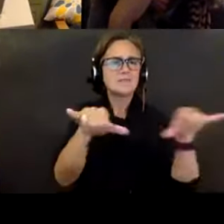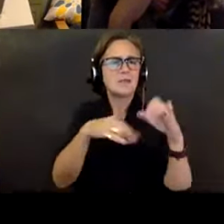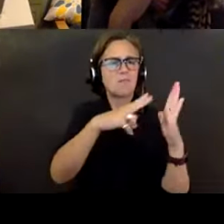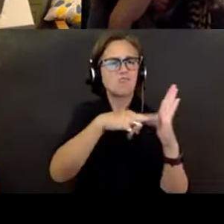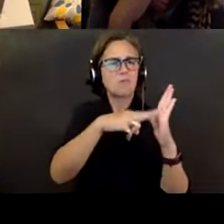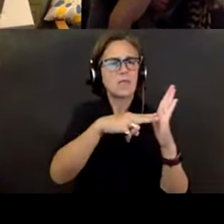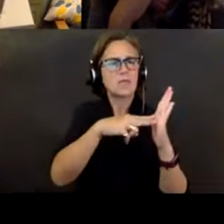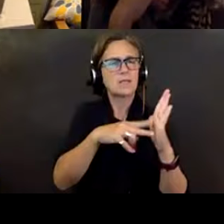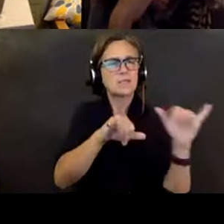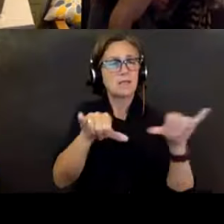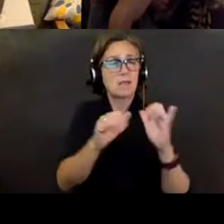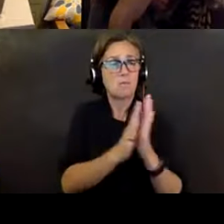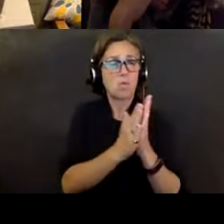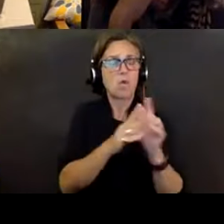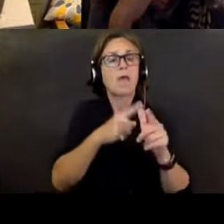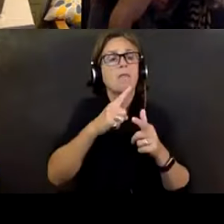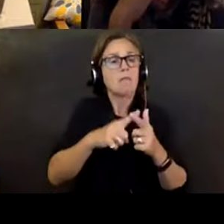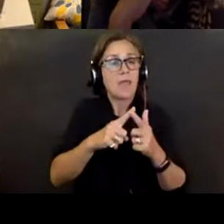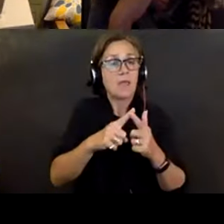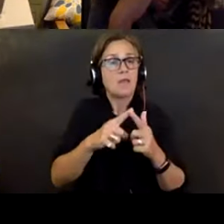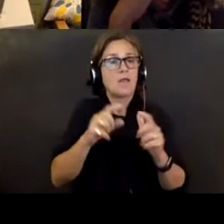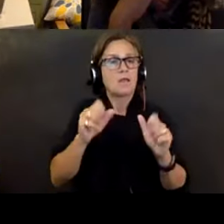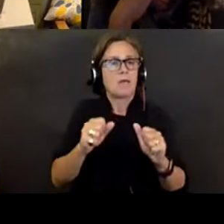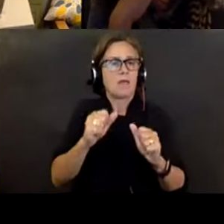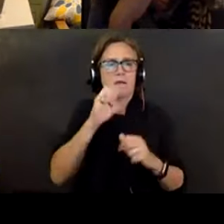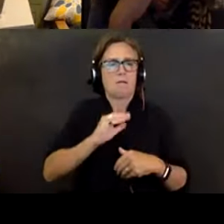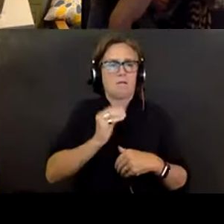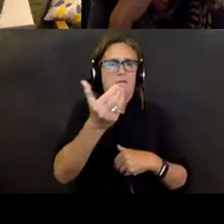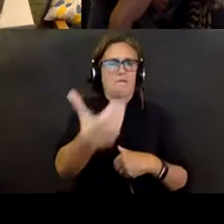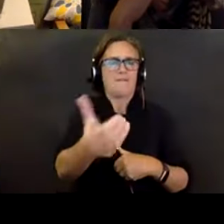depersonalize that conversation, right? So you have a character in the book, you have